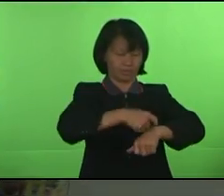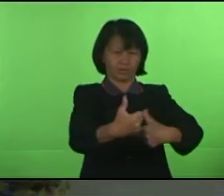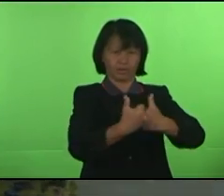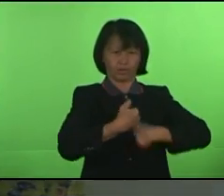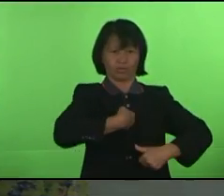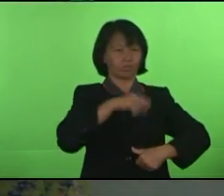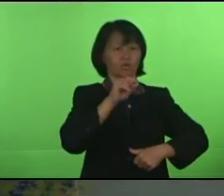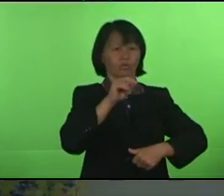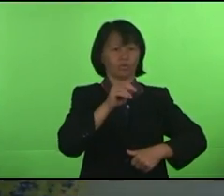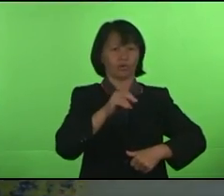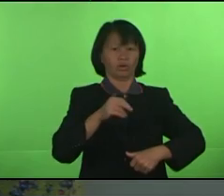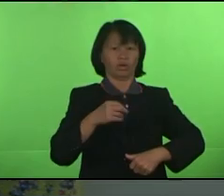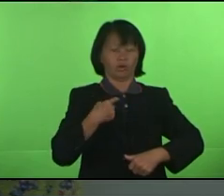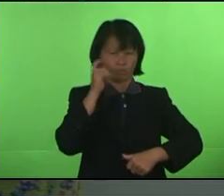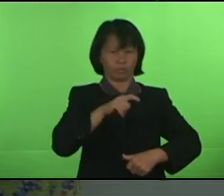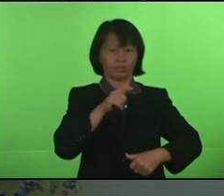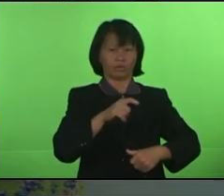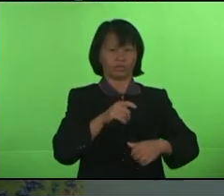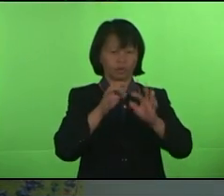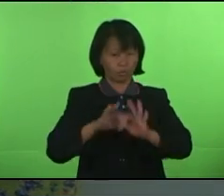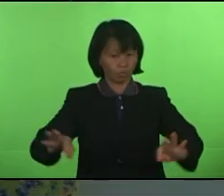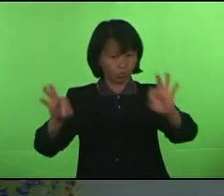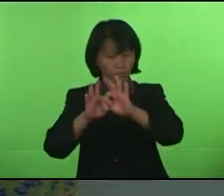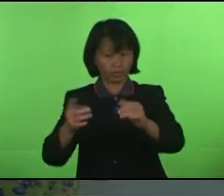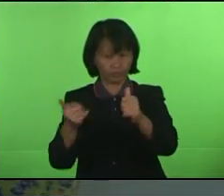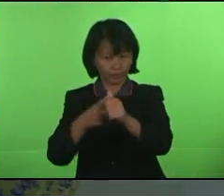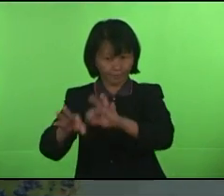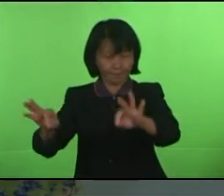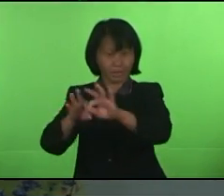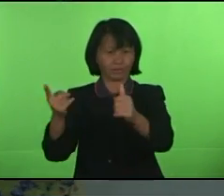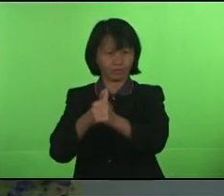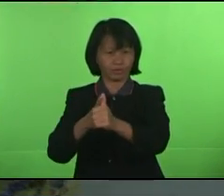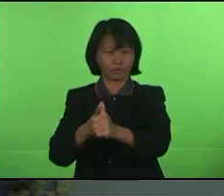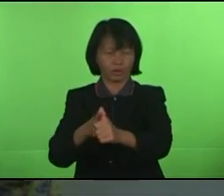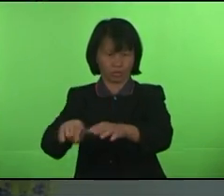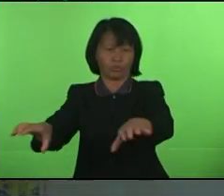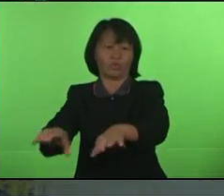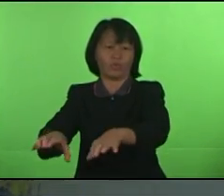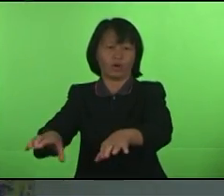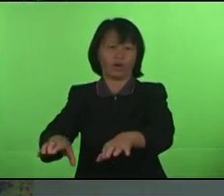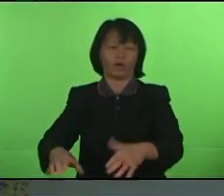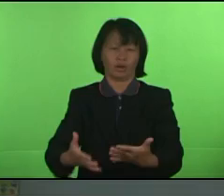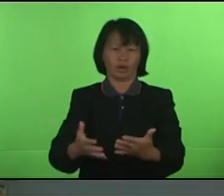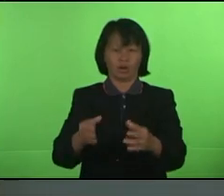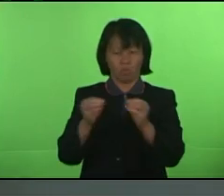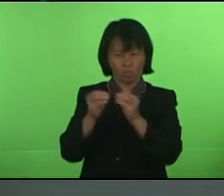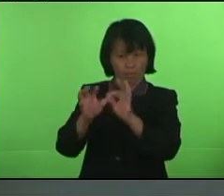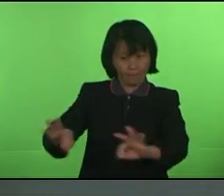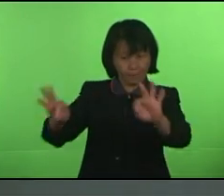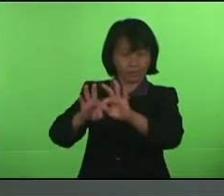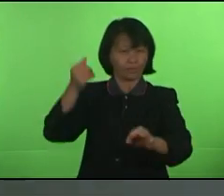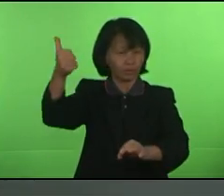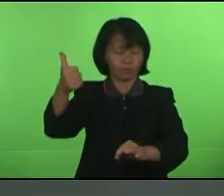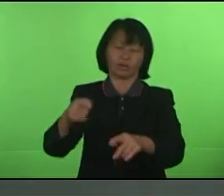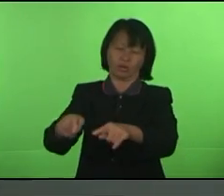then prioritize. Kita memberi keutamaan pada mana yang lebih penting. There are many things in life that's more important, more urgent than